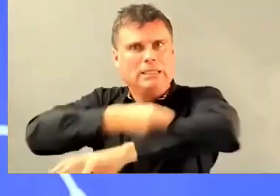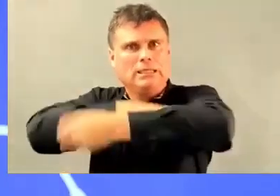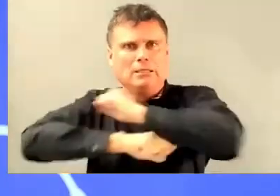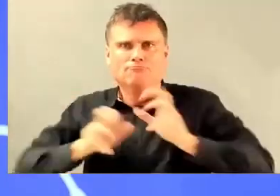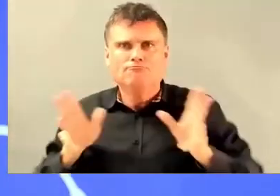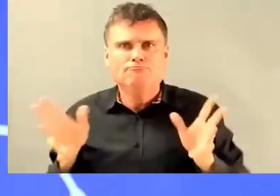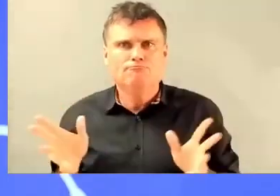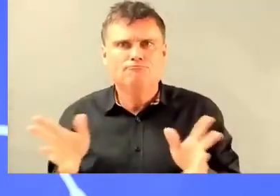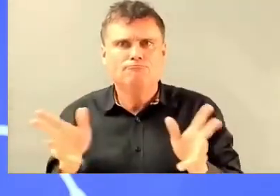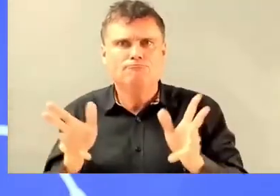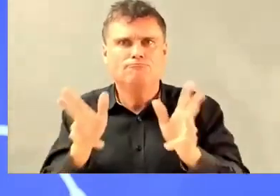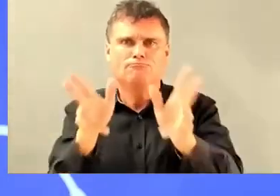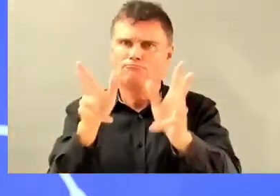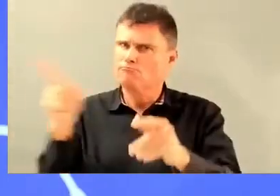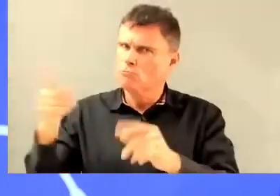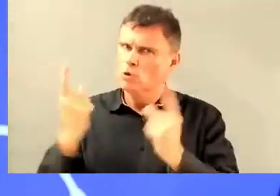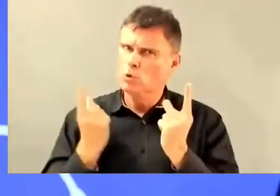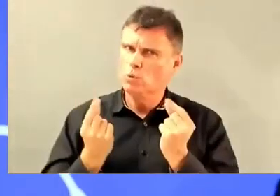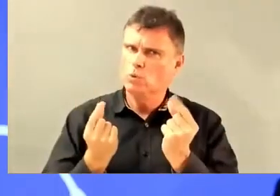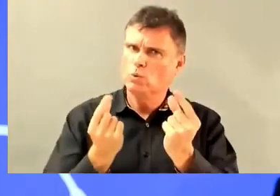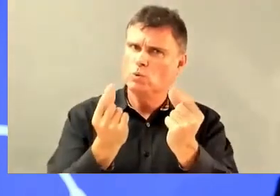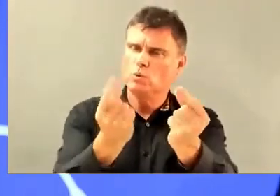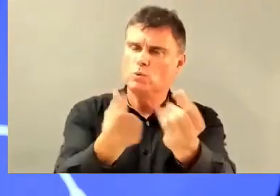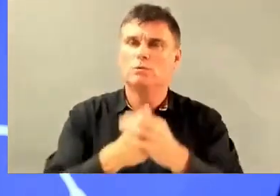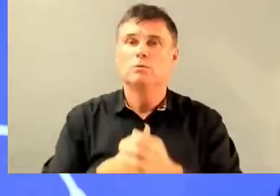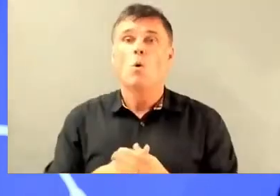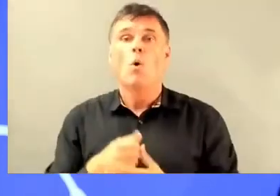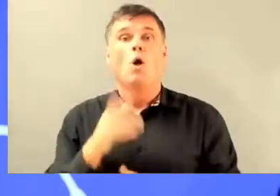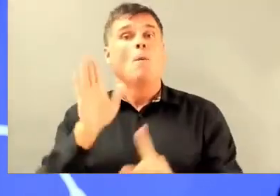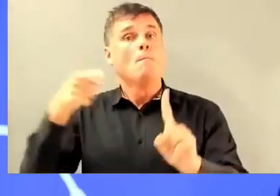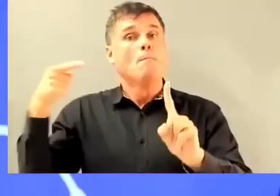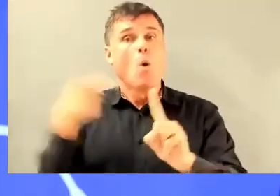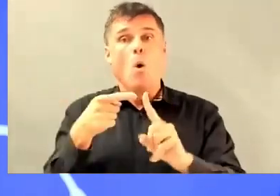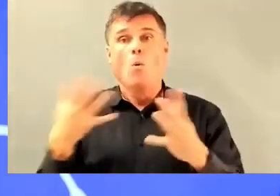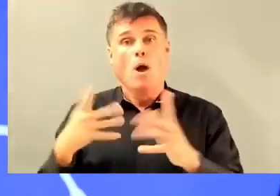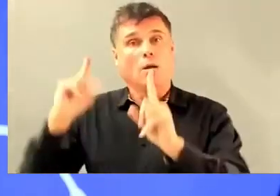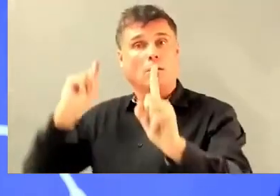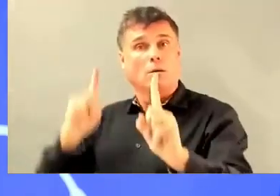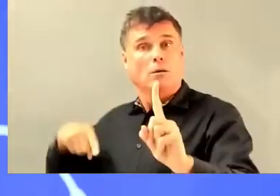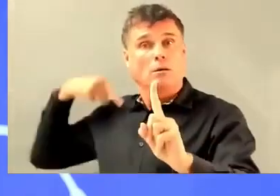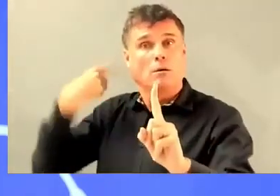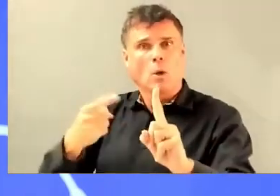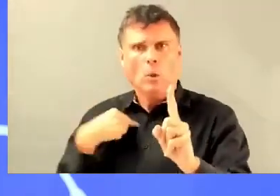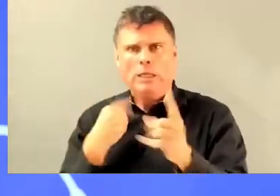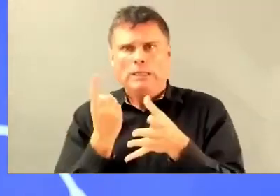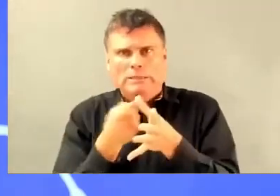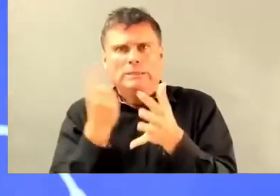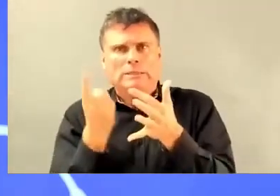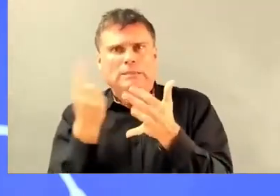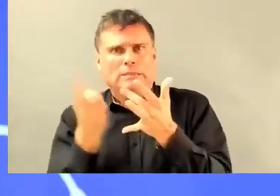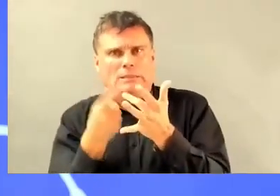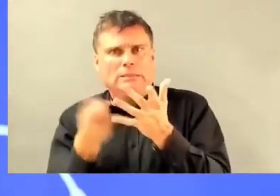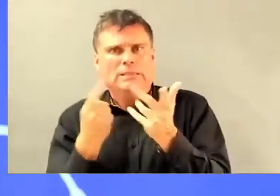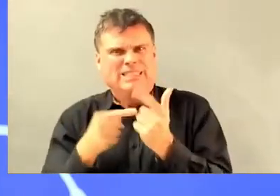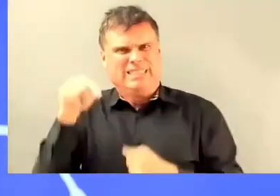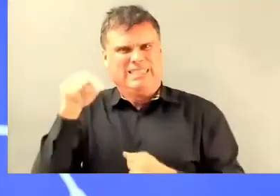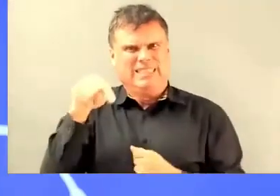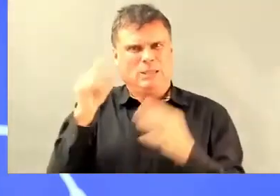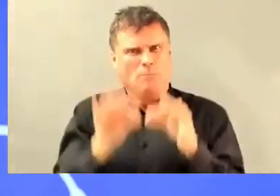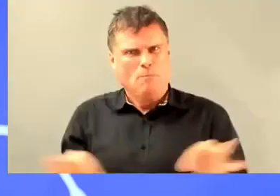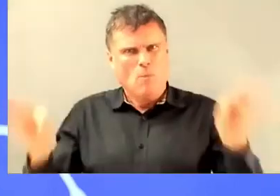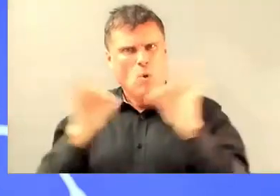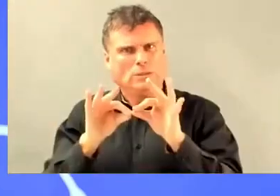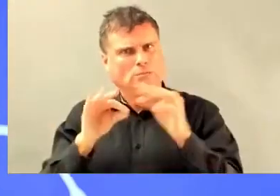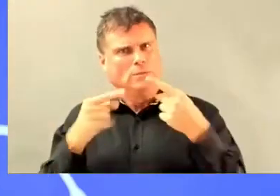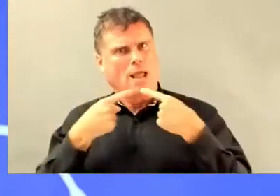so, as you see over the last number of months, this announcement, one of the most significant for the future of the healthcare system we've seen,